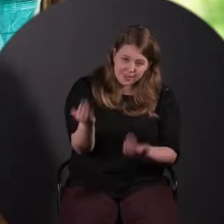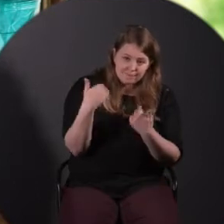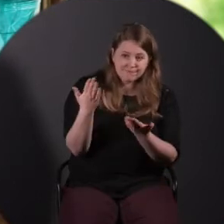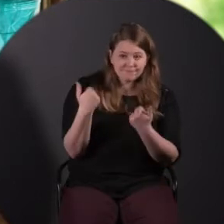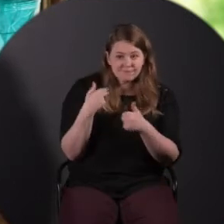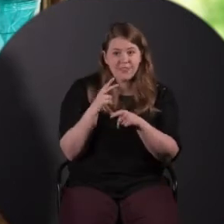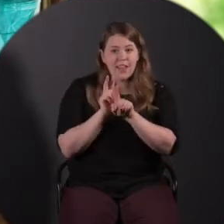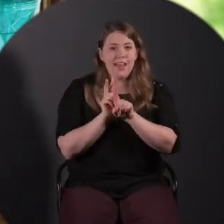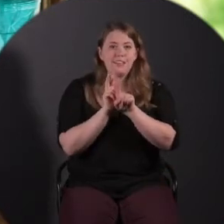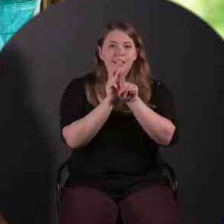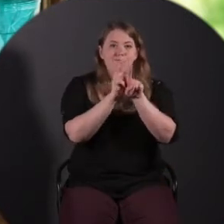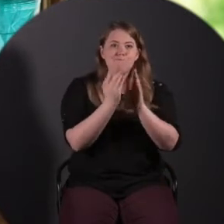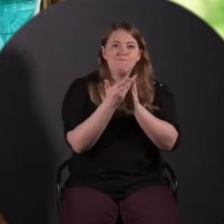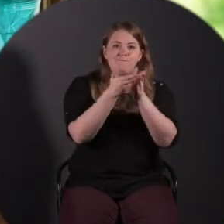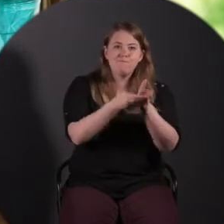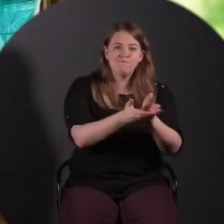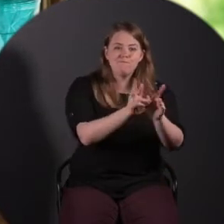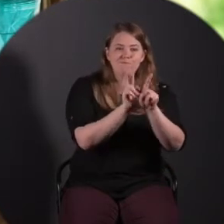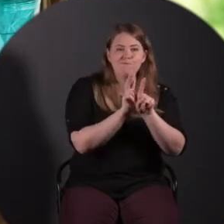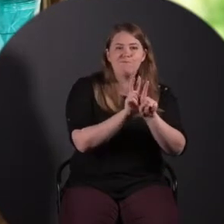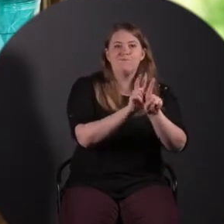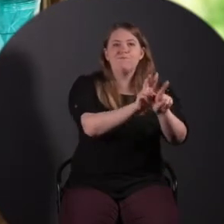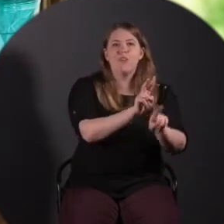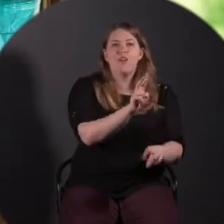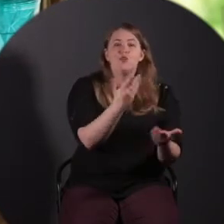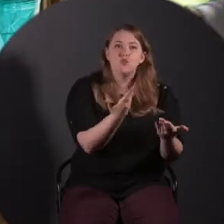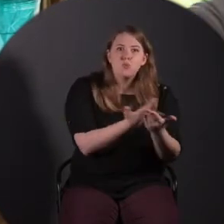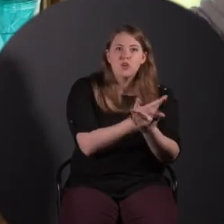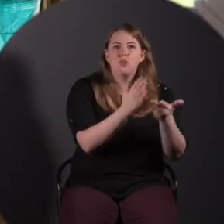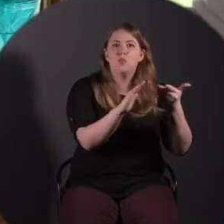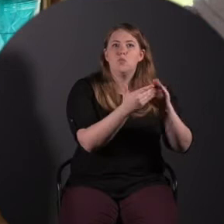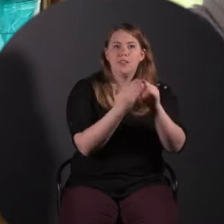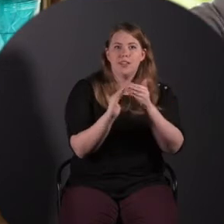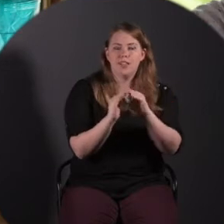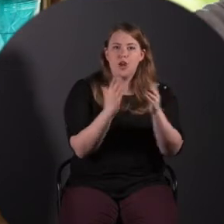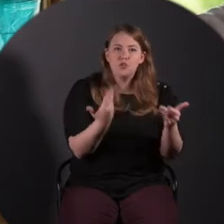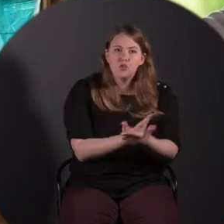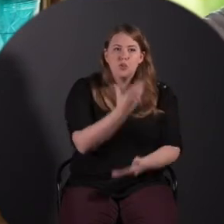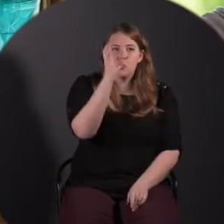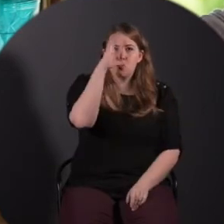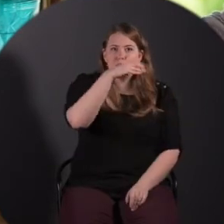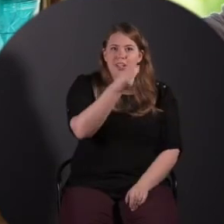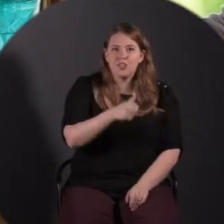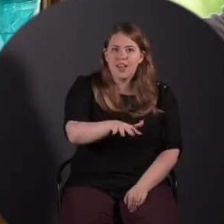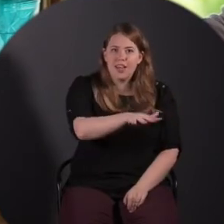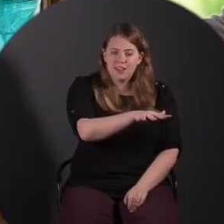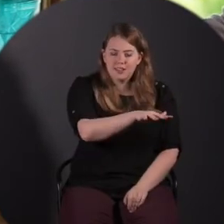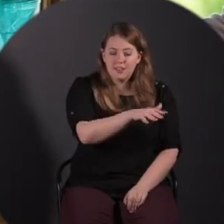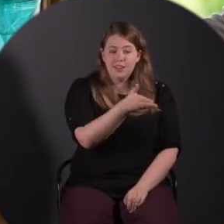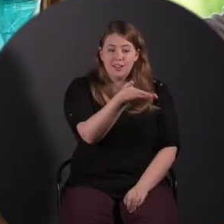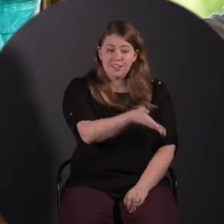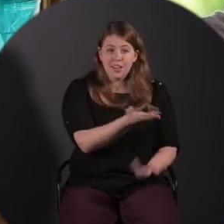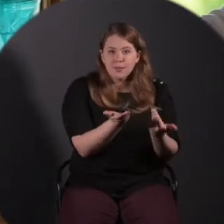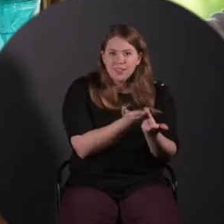Corinth to Ephesus. So they're on the go again to another strange land. And we learn there that things weren't easy for